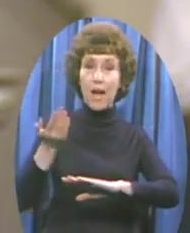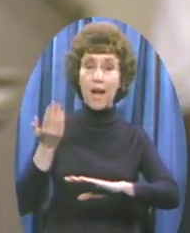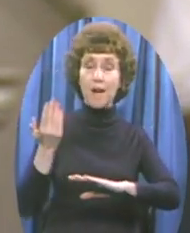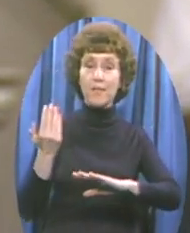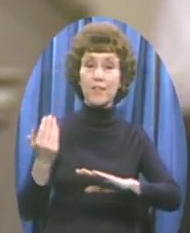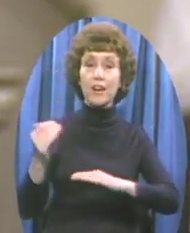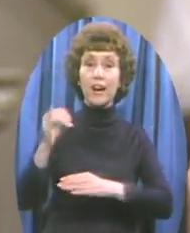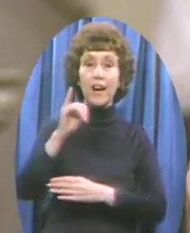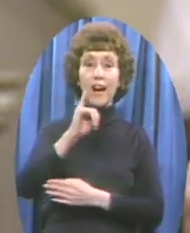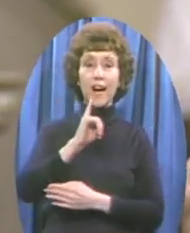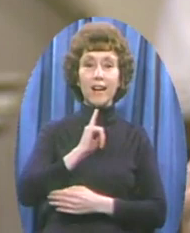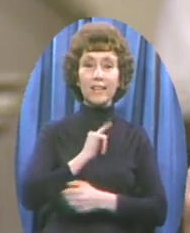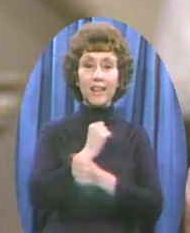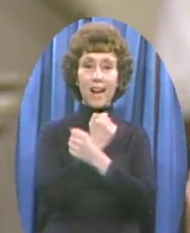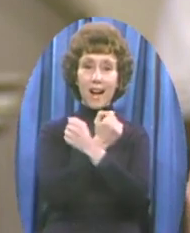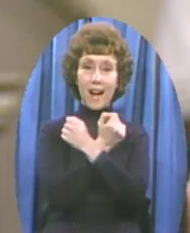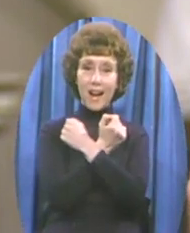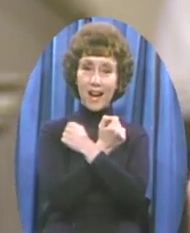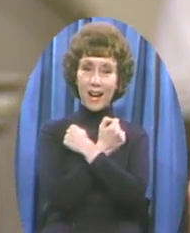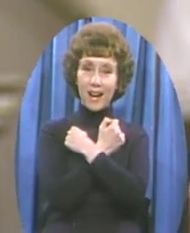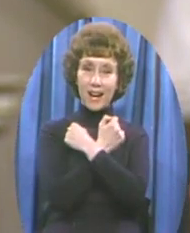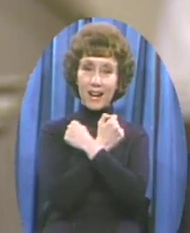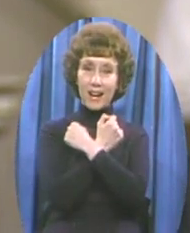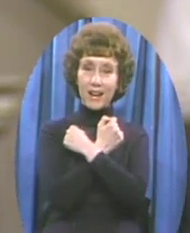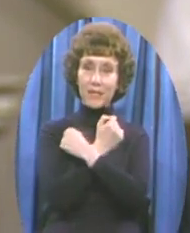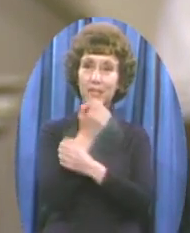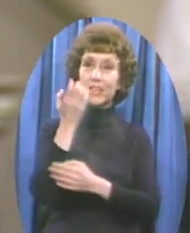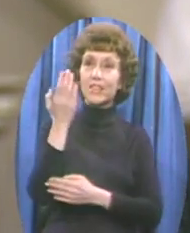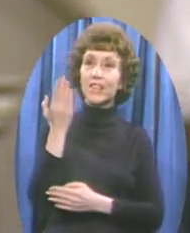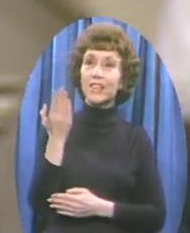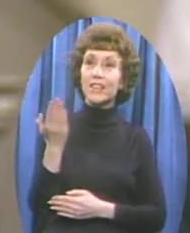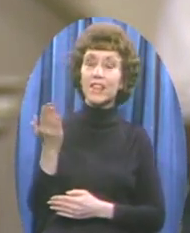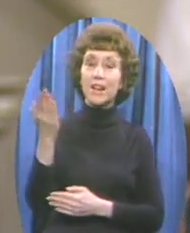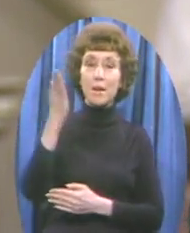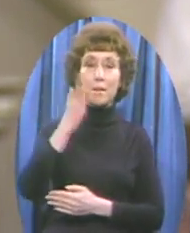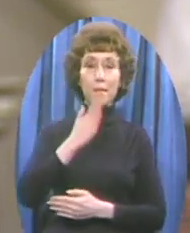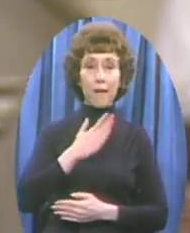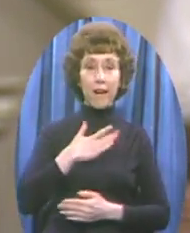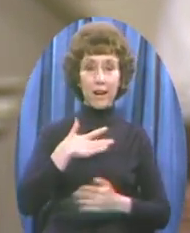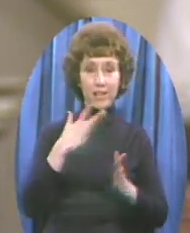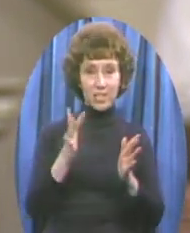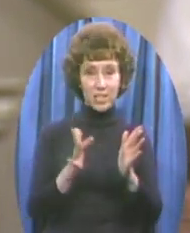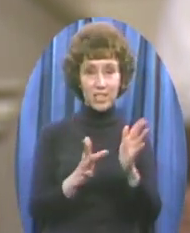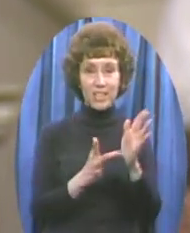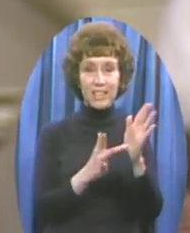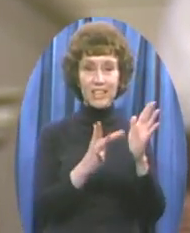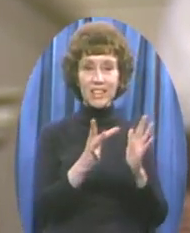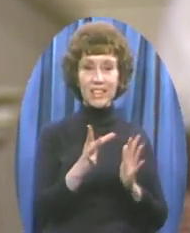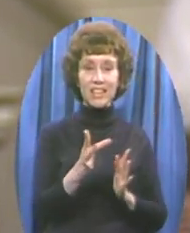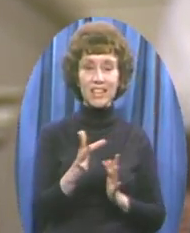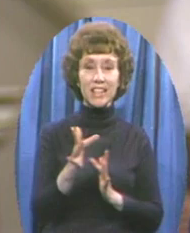ever I love thee, my